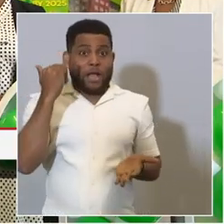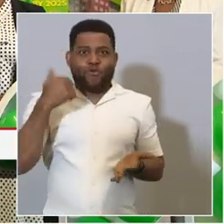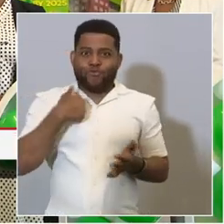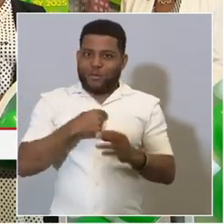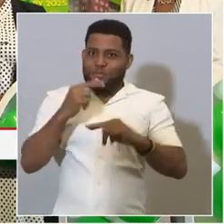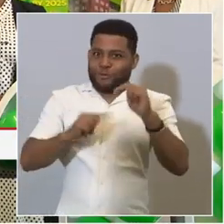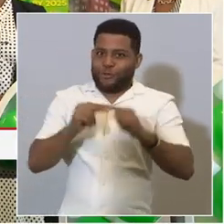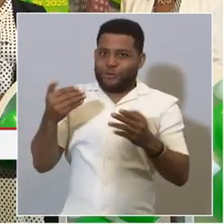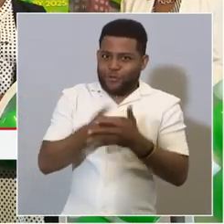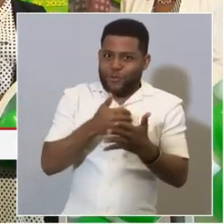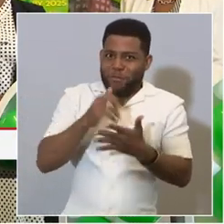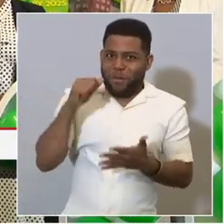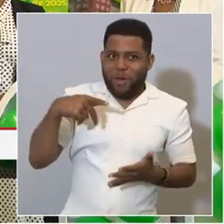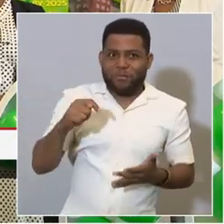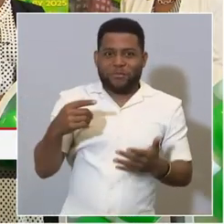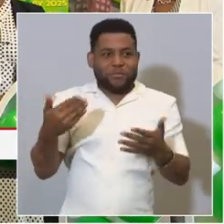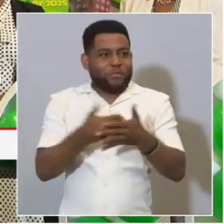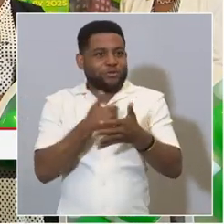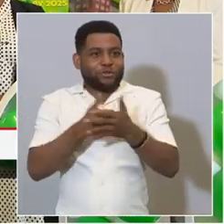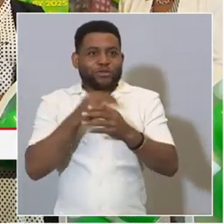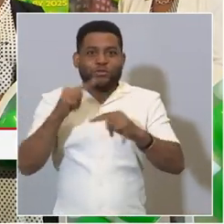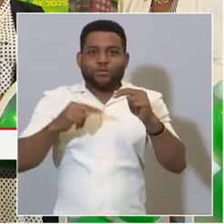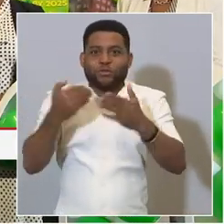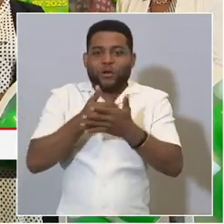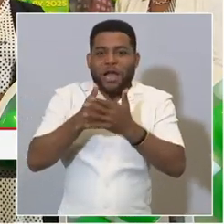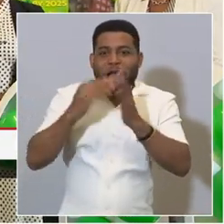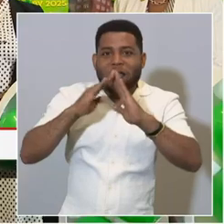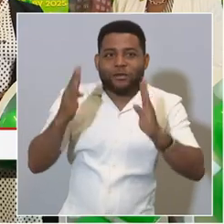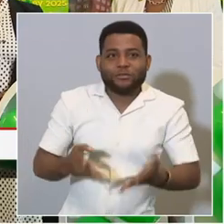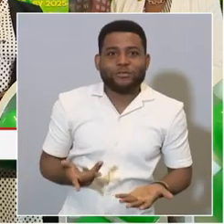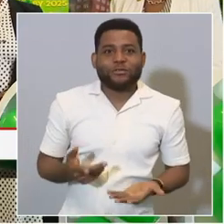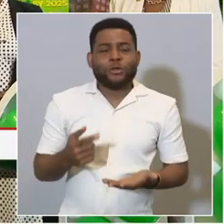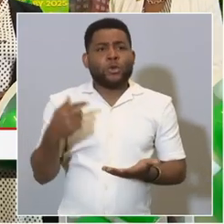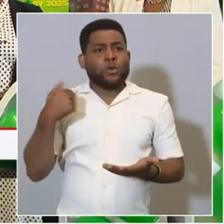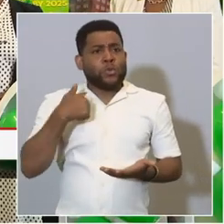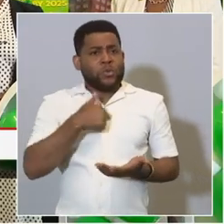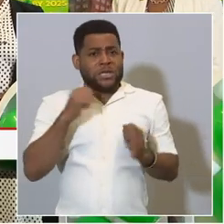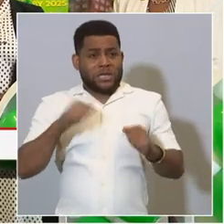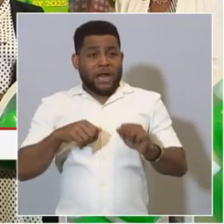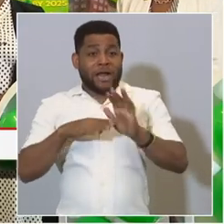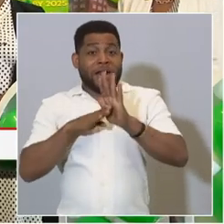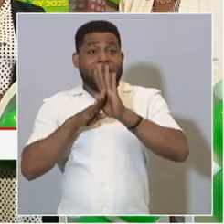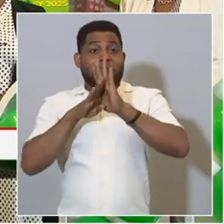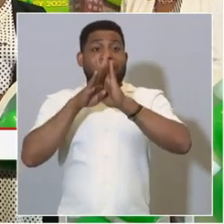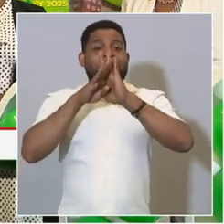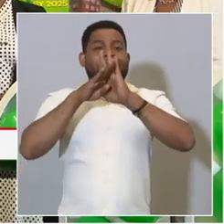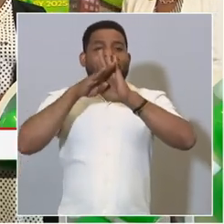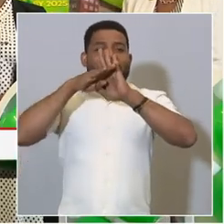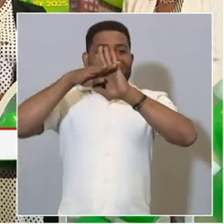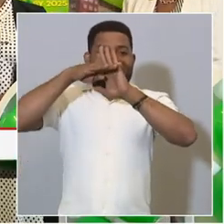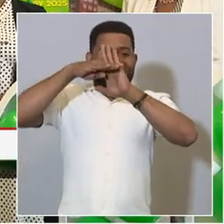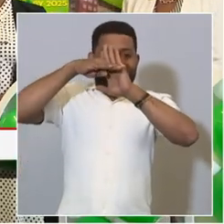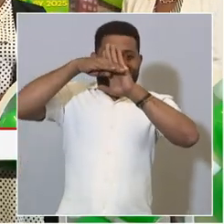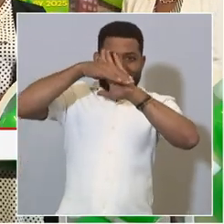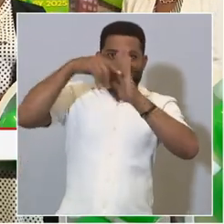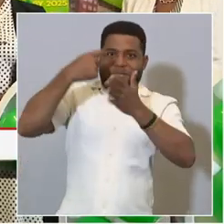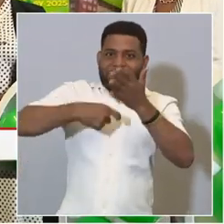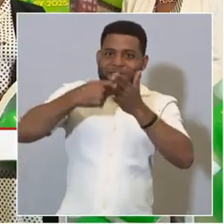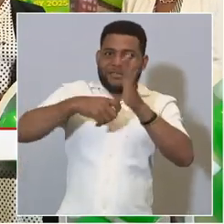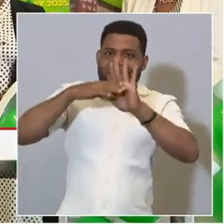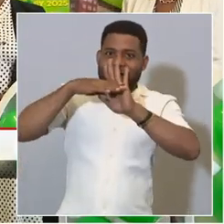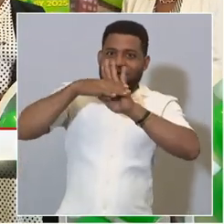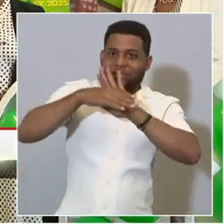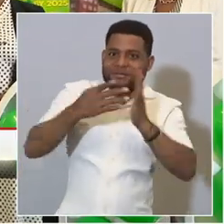as we've seen across the nation, but we have been able to blunt the increase in the cost of housing. Still,